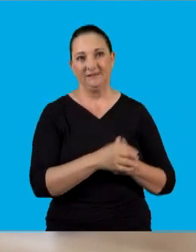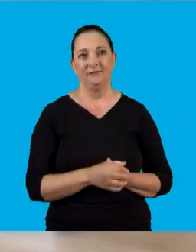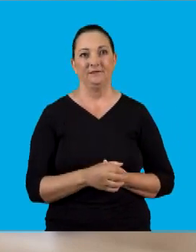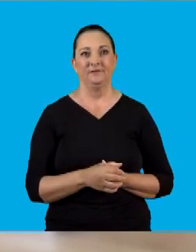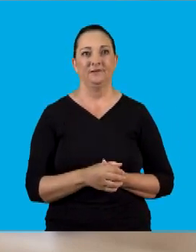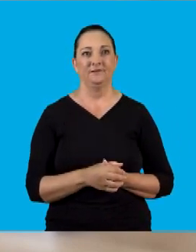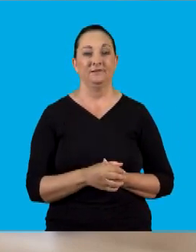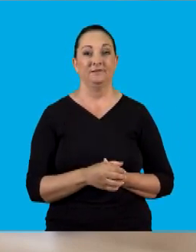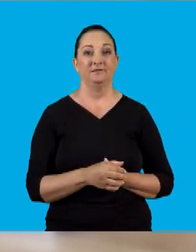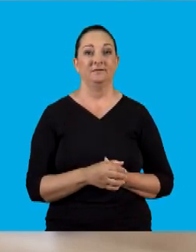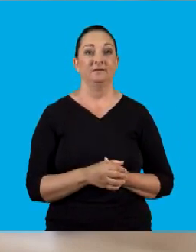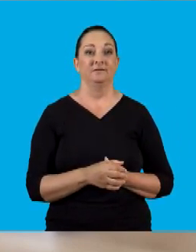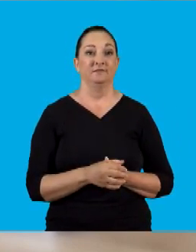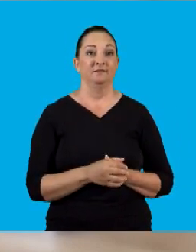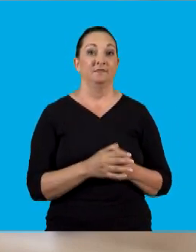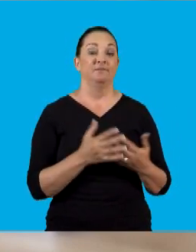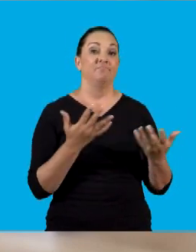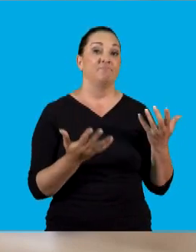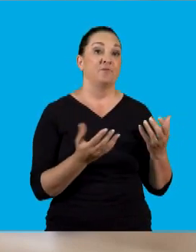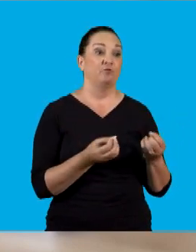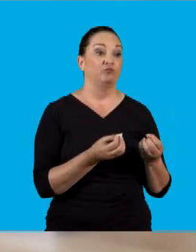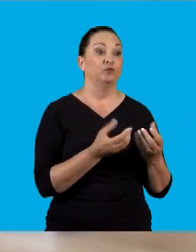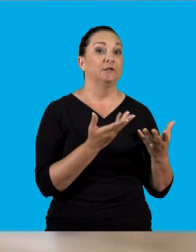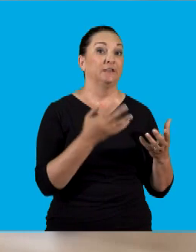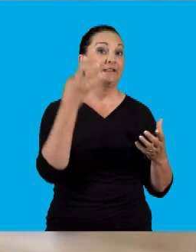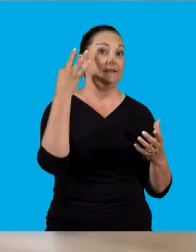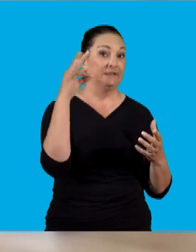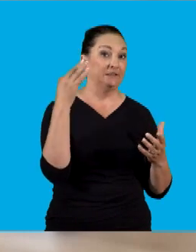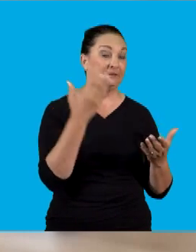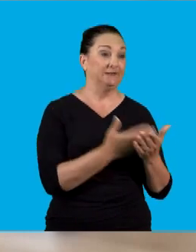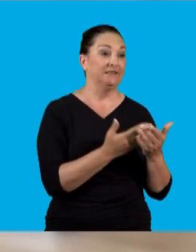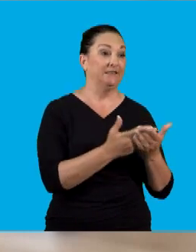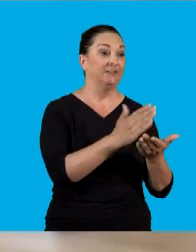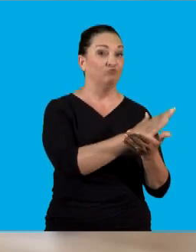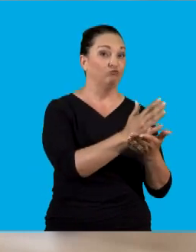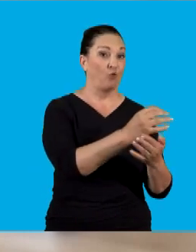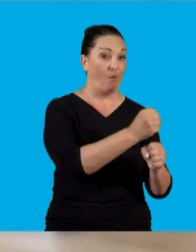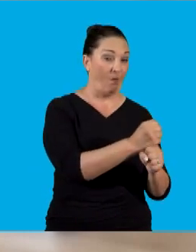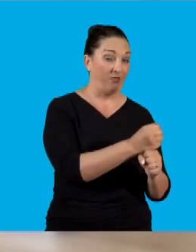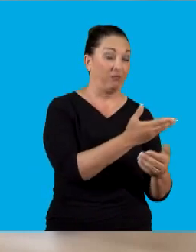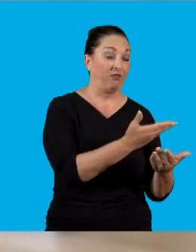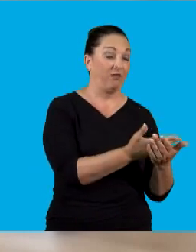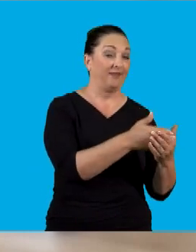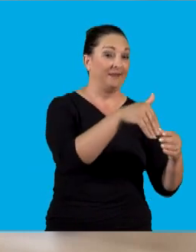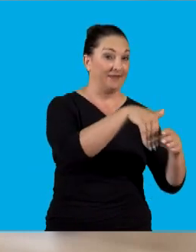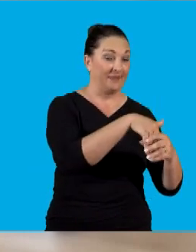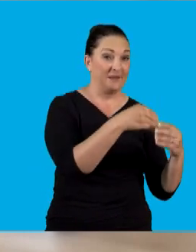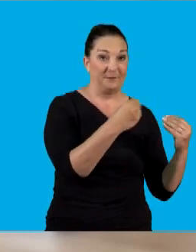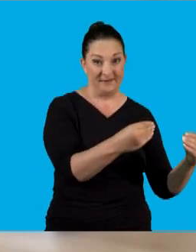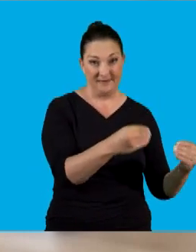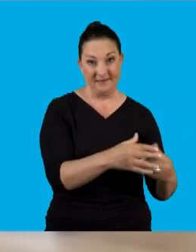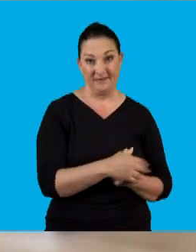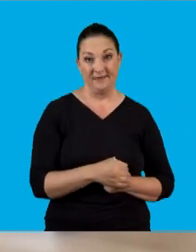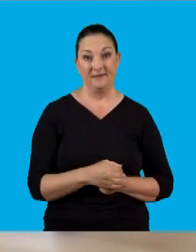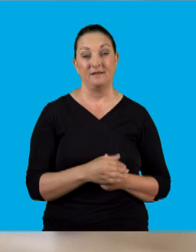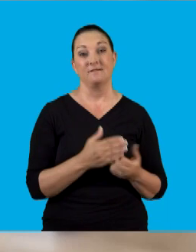enterprises. It can be through majority, being the majority shareholder in these entities. So businesses